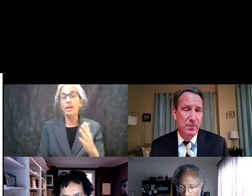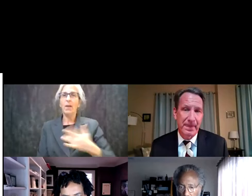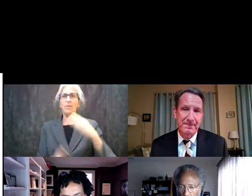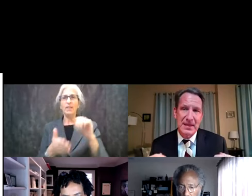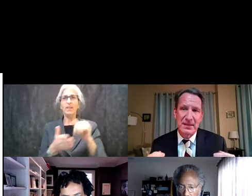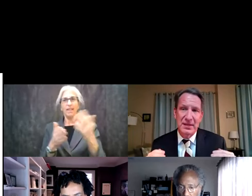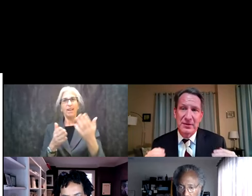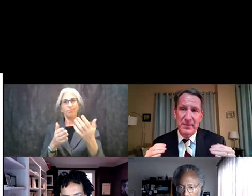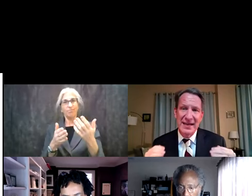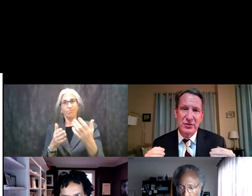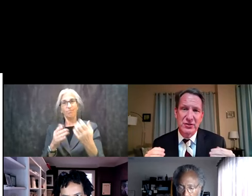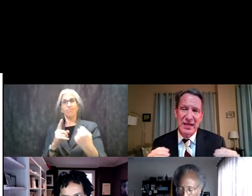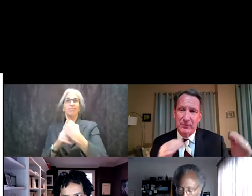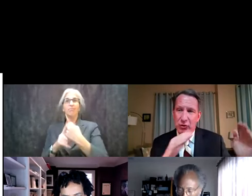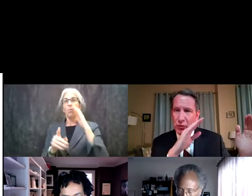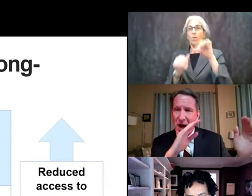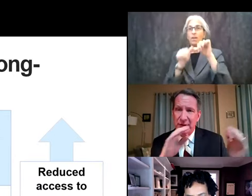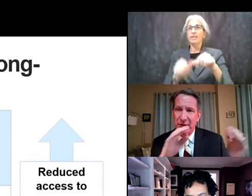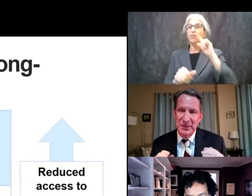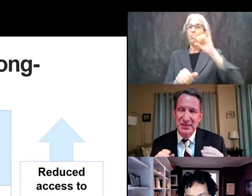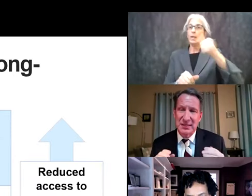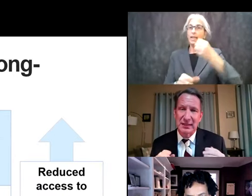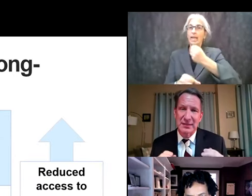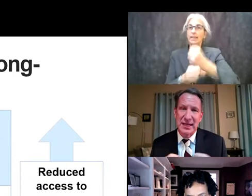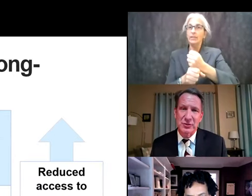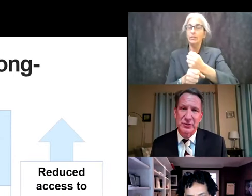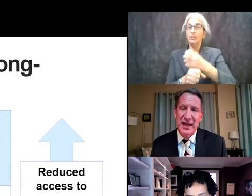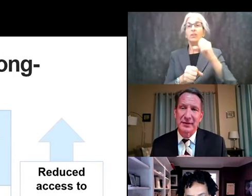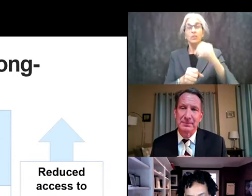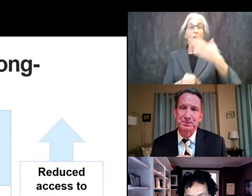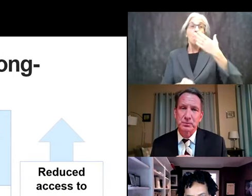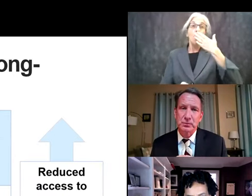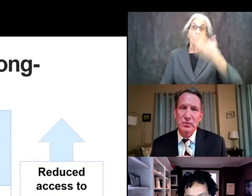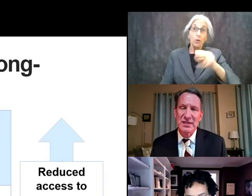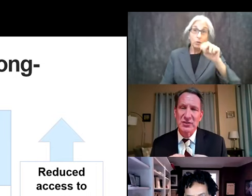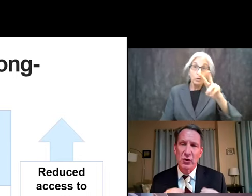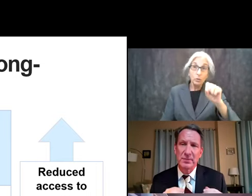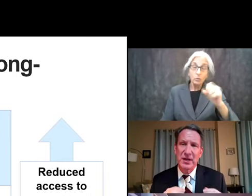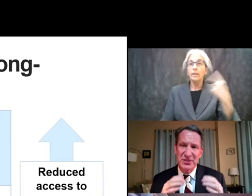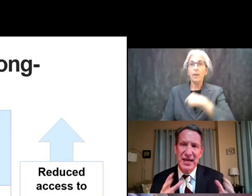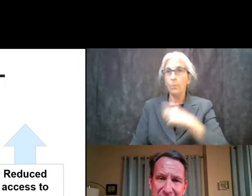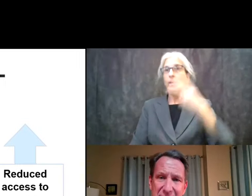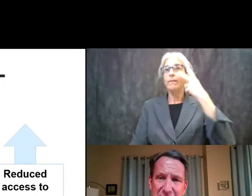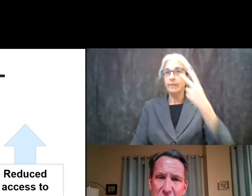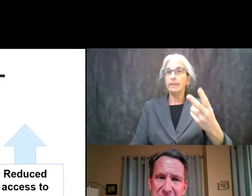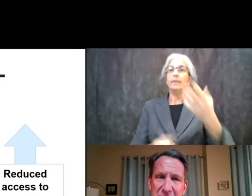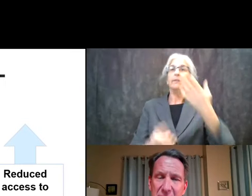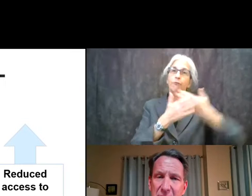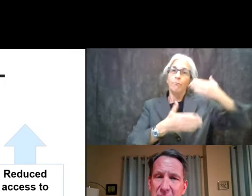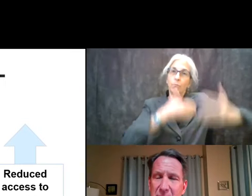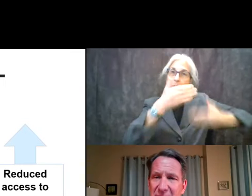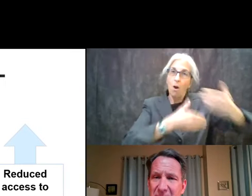So the bad news is that good progress we've been seeing against cancer mortality is going to be upset and